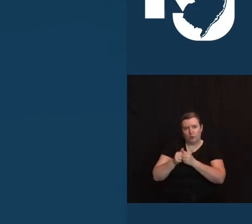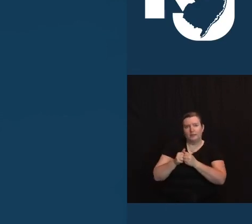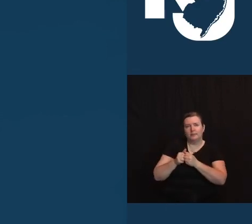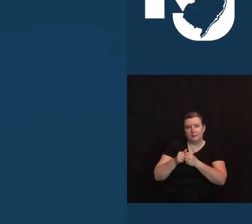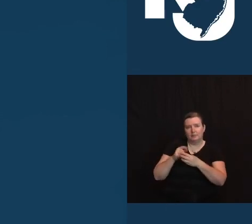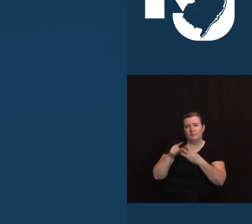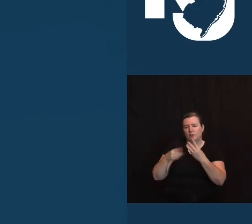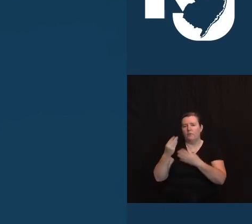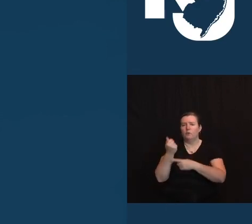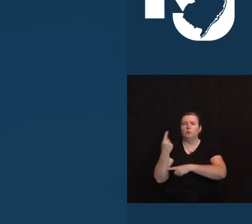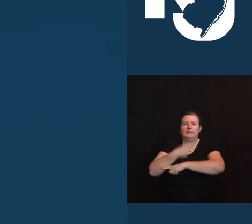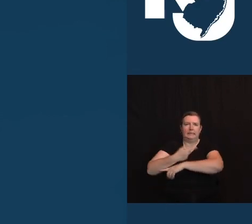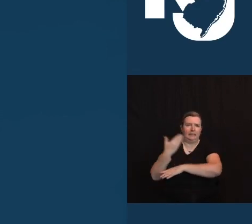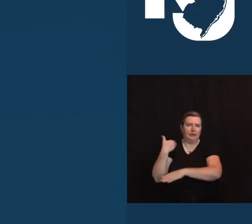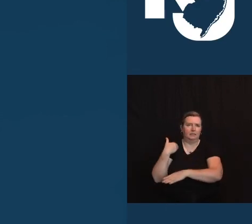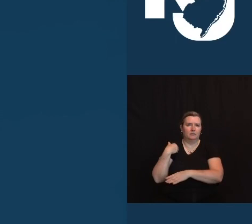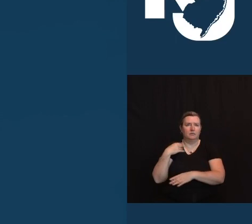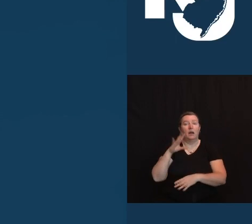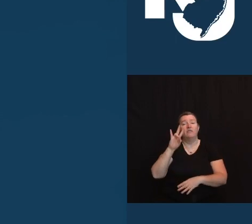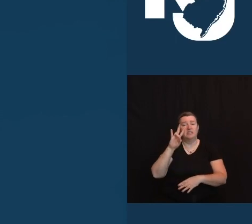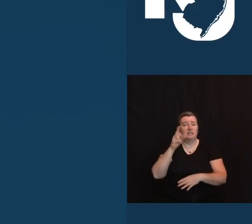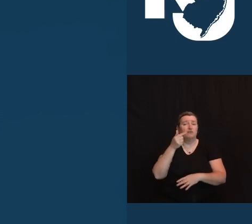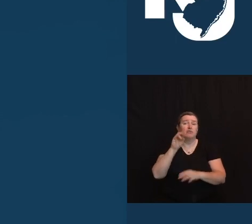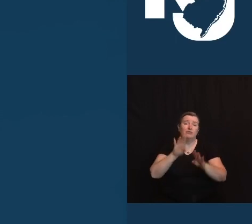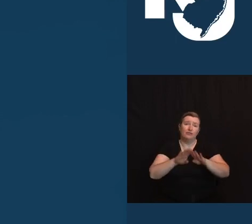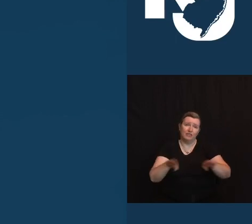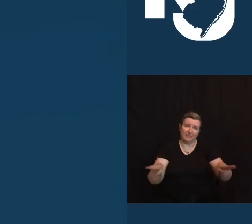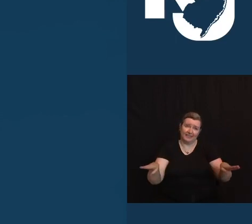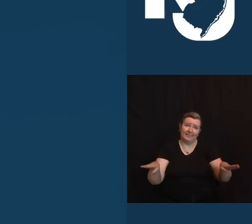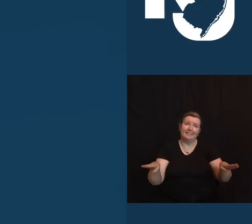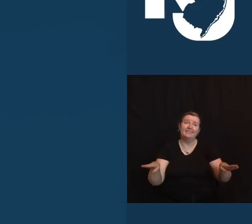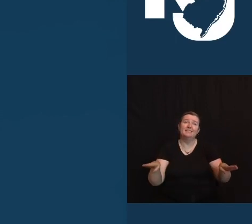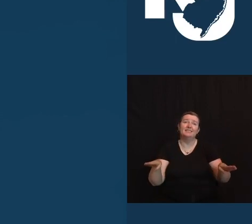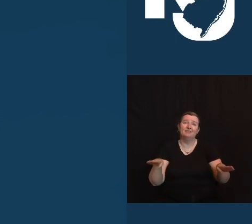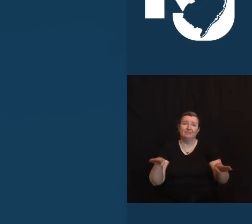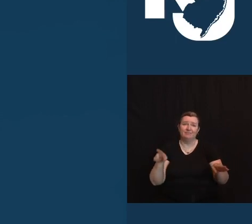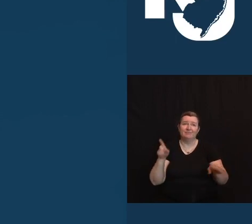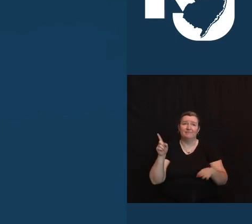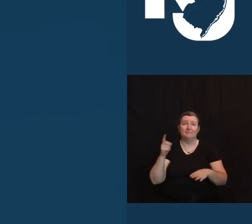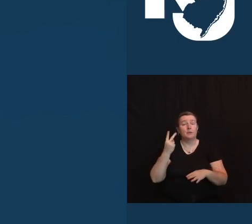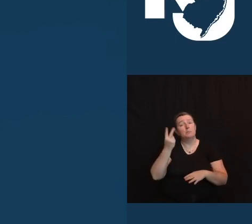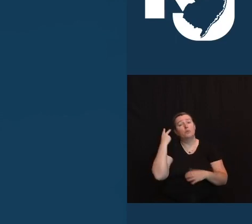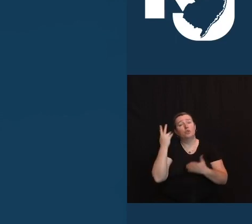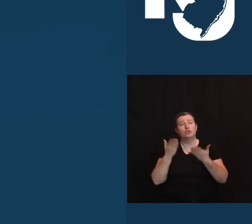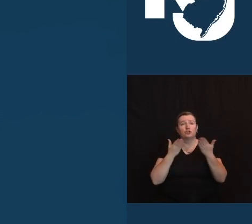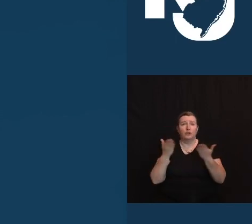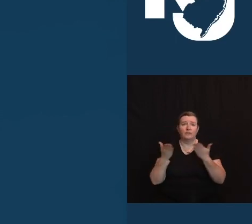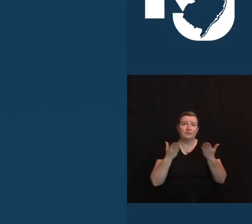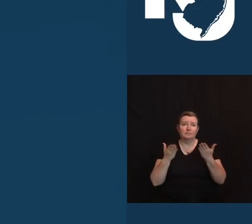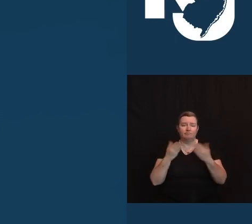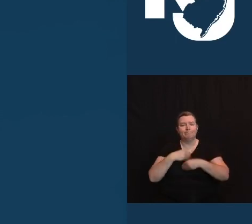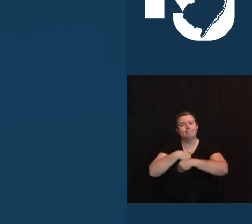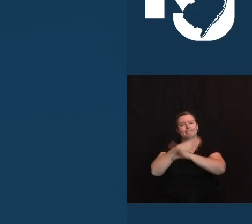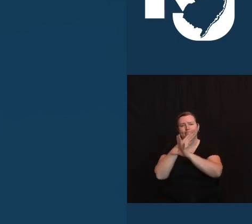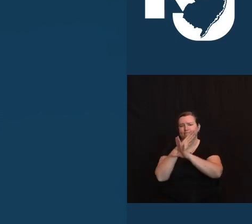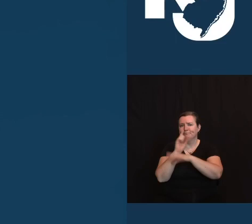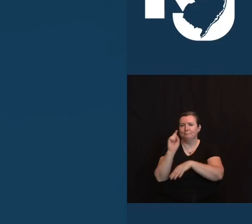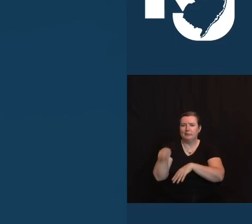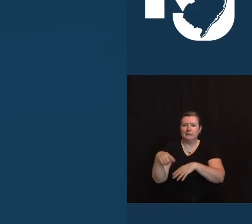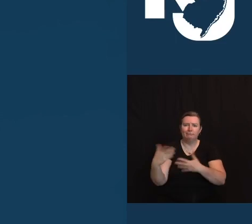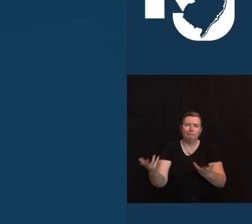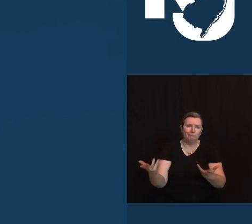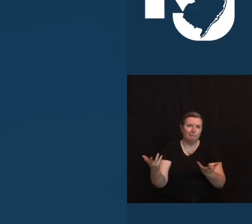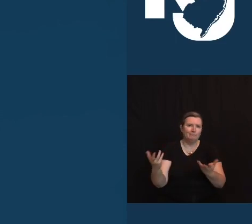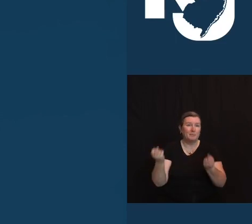7 grandchildren. So they had to hold a virtual service, memorial service, for Al and Sue, as so many